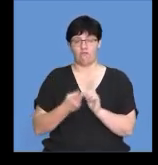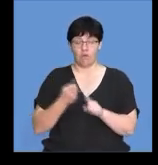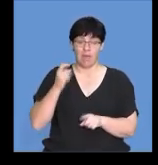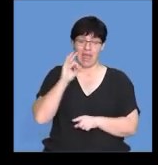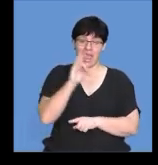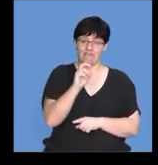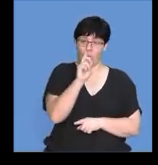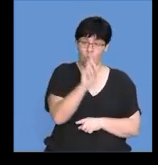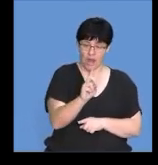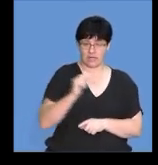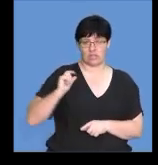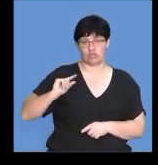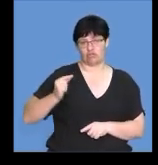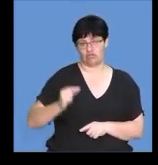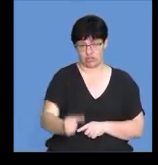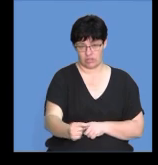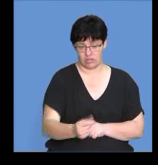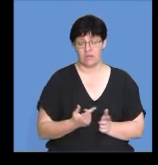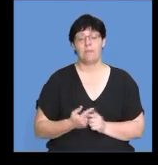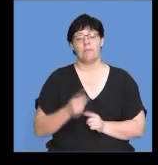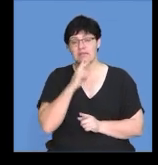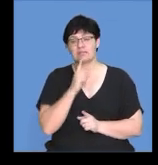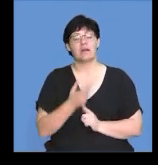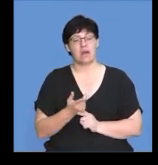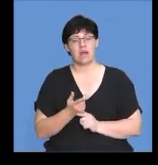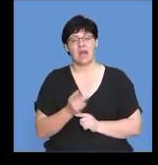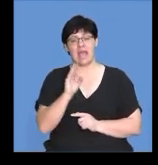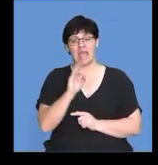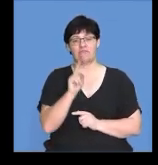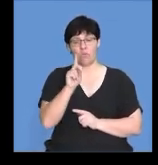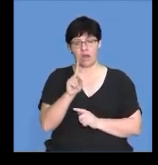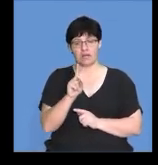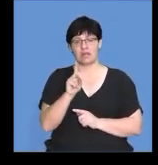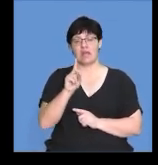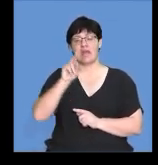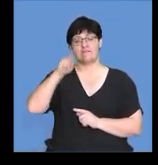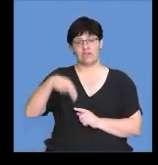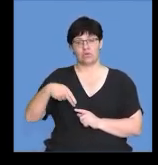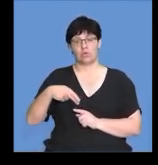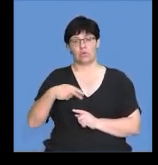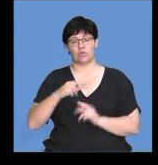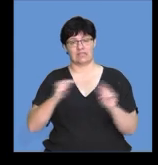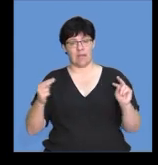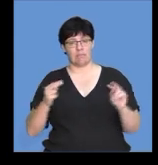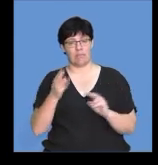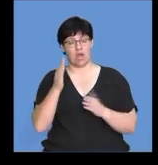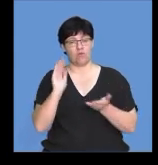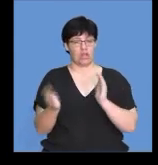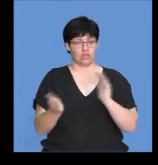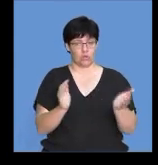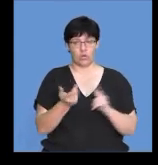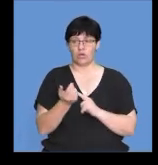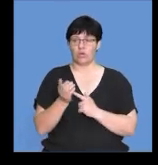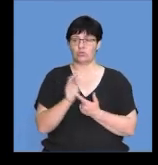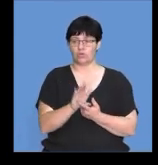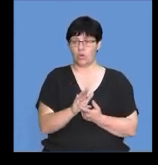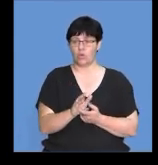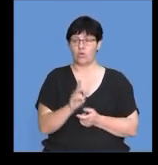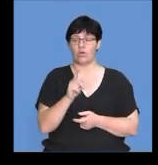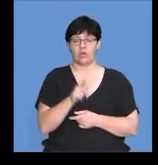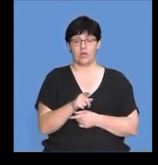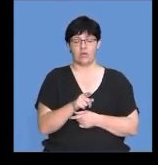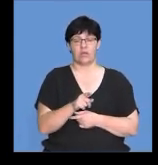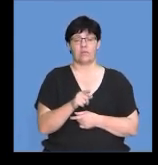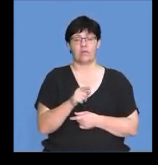generation. So that then needs to be illustrated in an F1 phenotype ratio, and we also can show that in a genotype